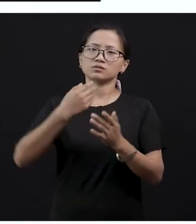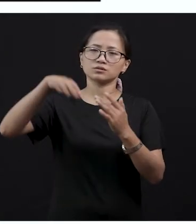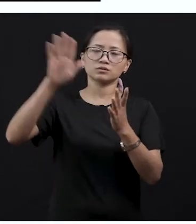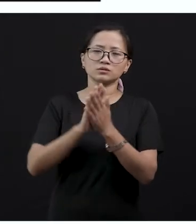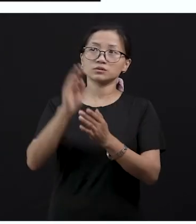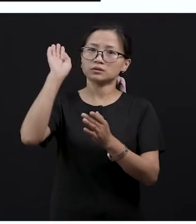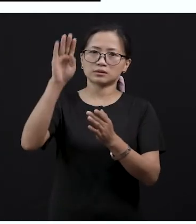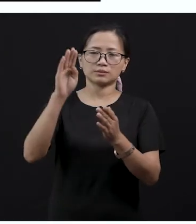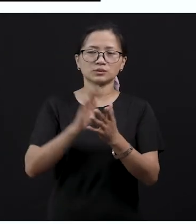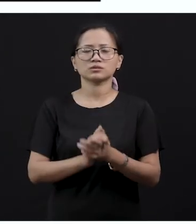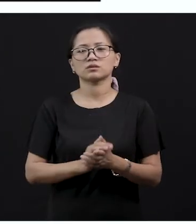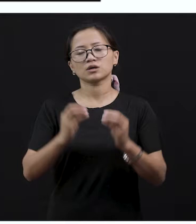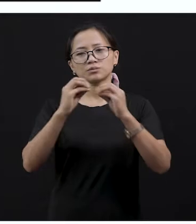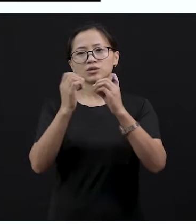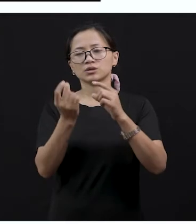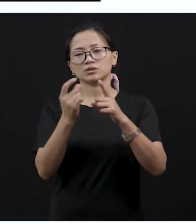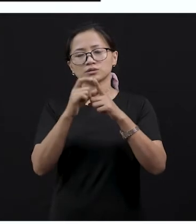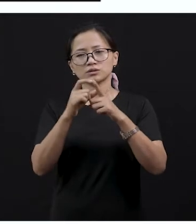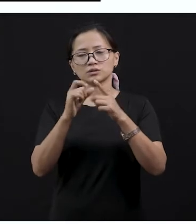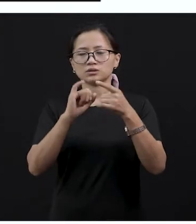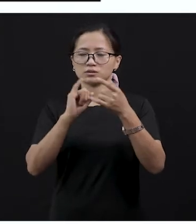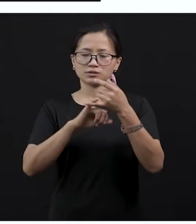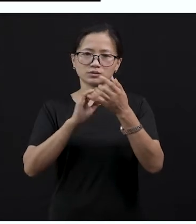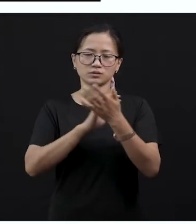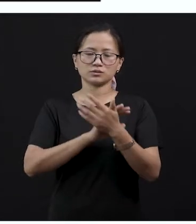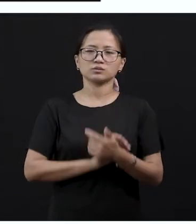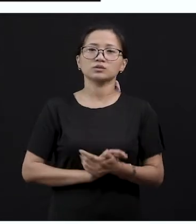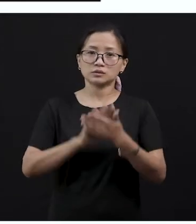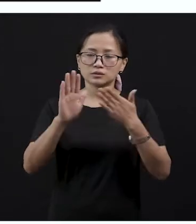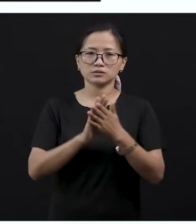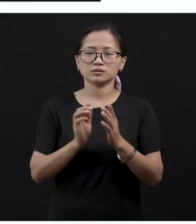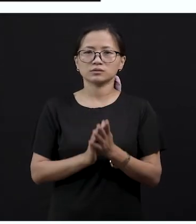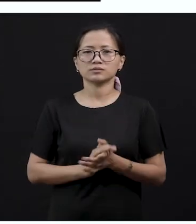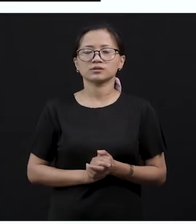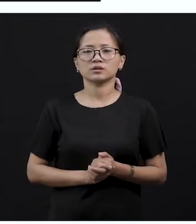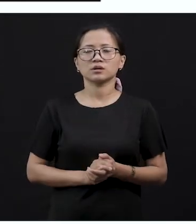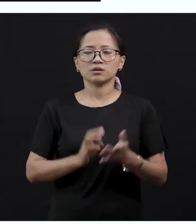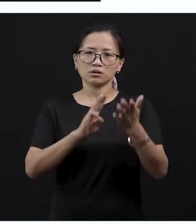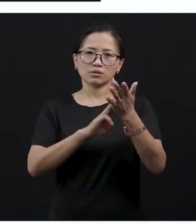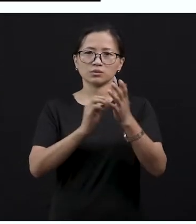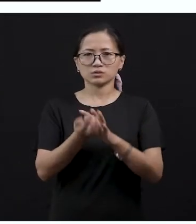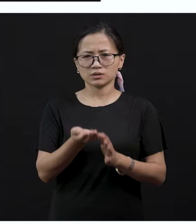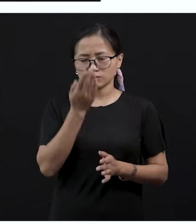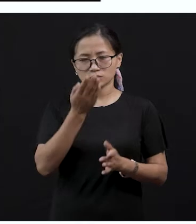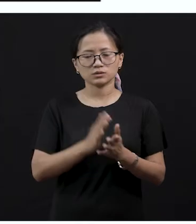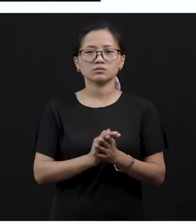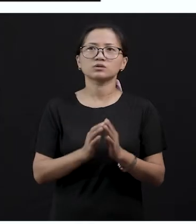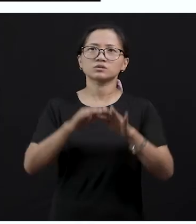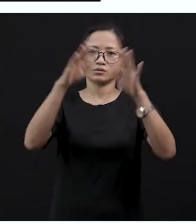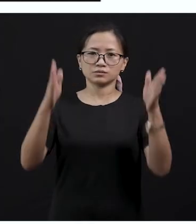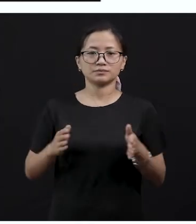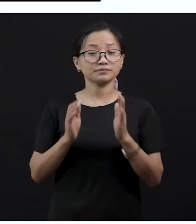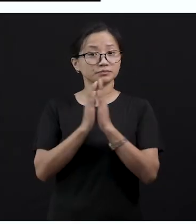or Buddhist temples. He didn't go to the Muslims mosque to pray, but he